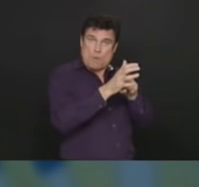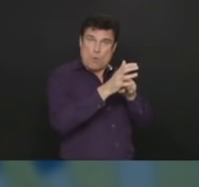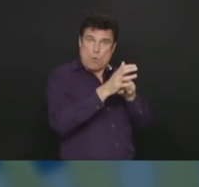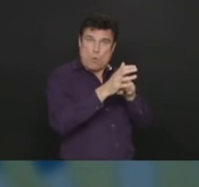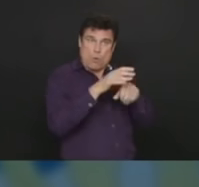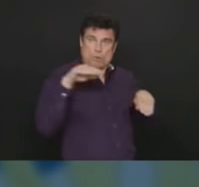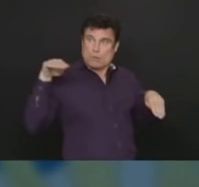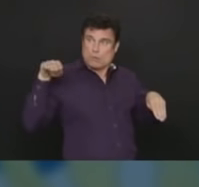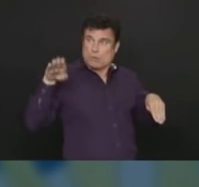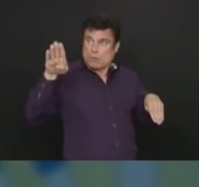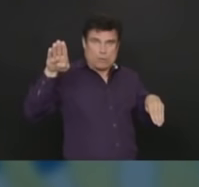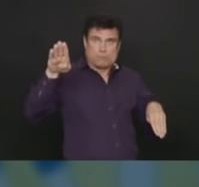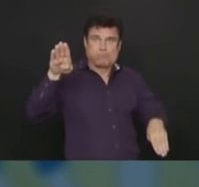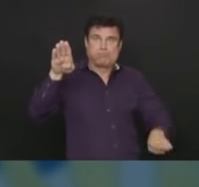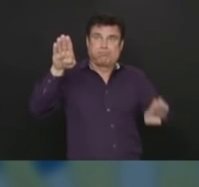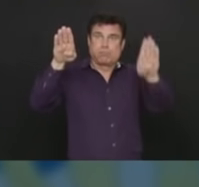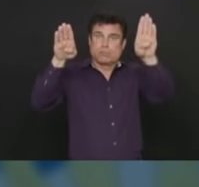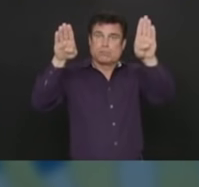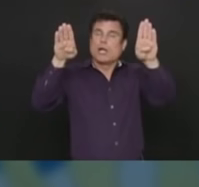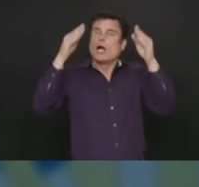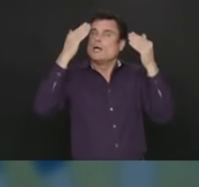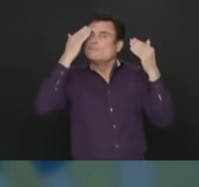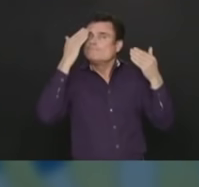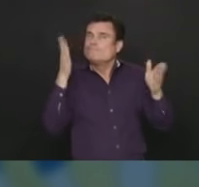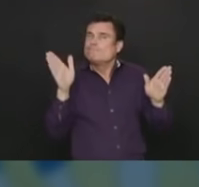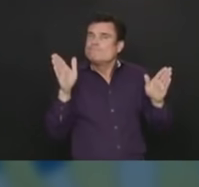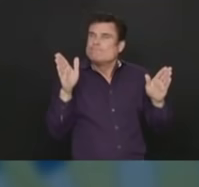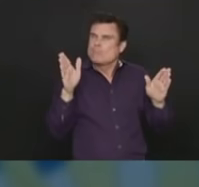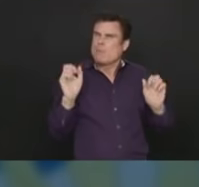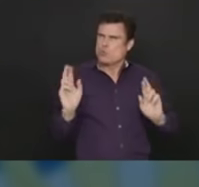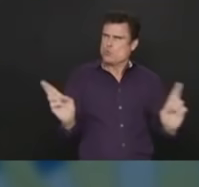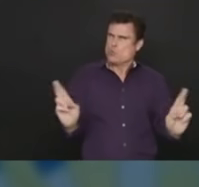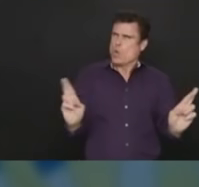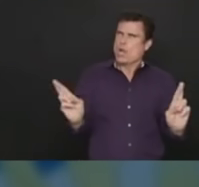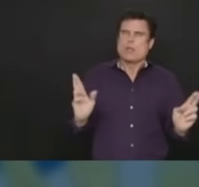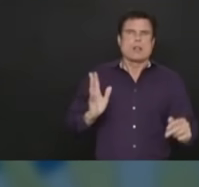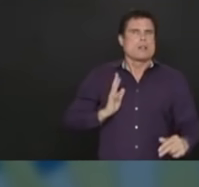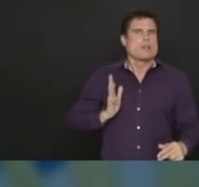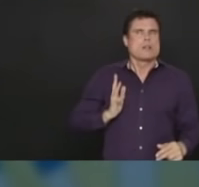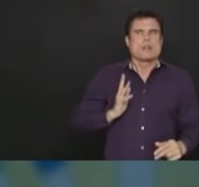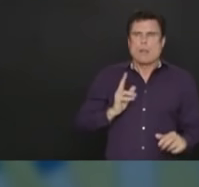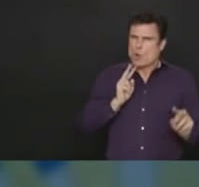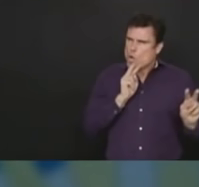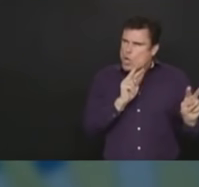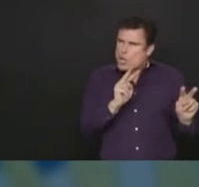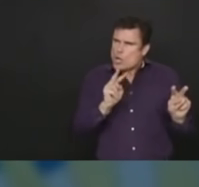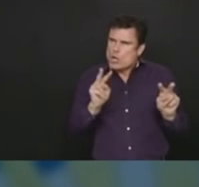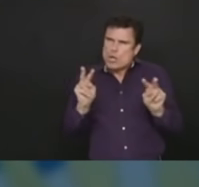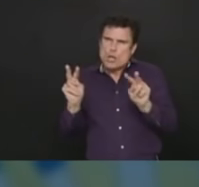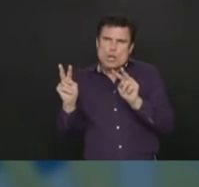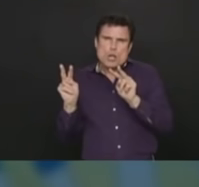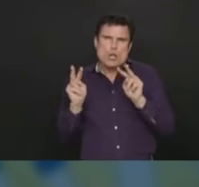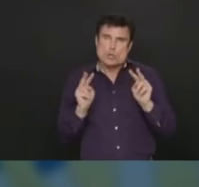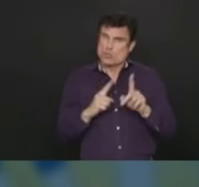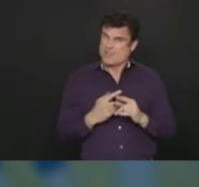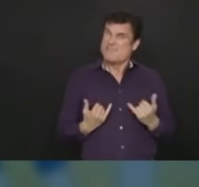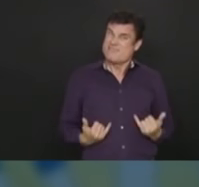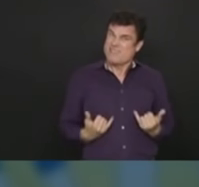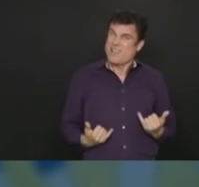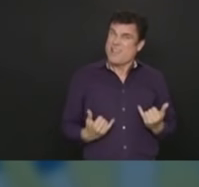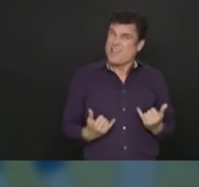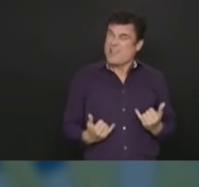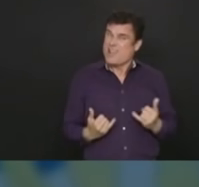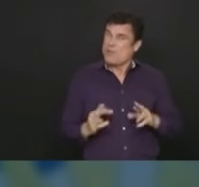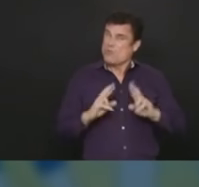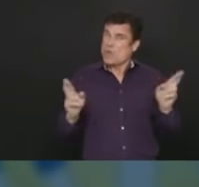monitor for starting now. The other things that we need to think about is engineering control. So those are